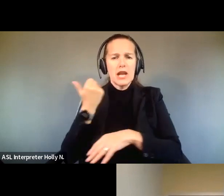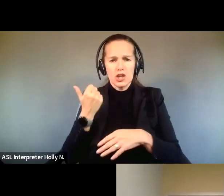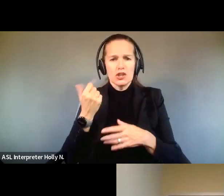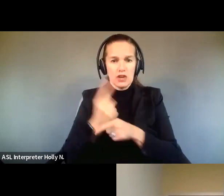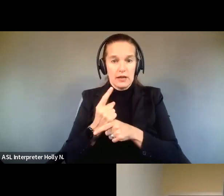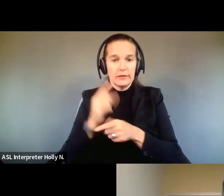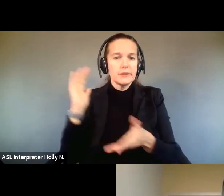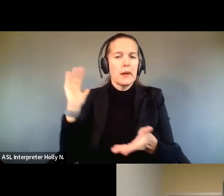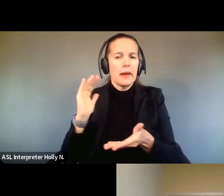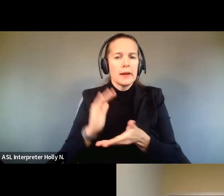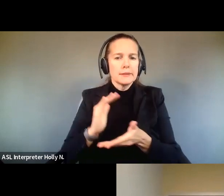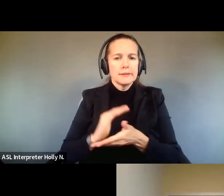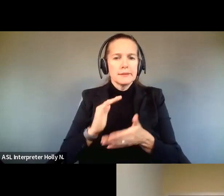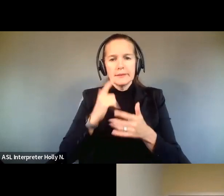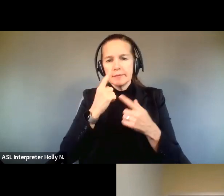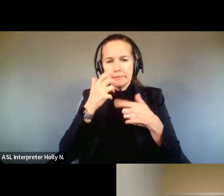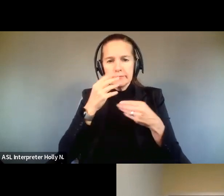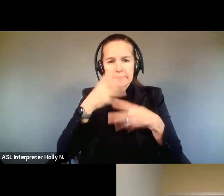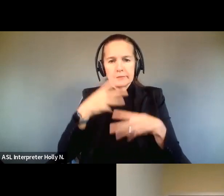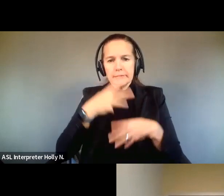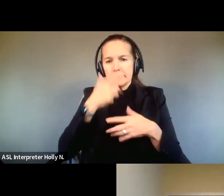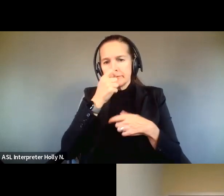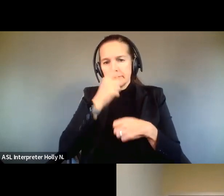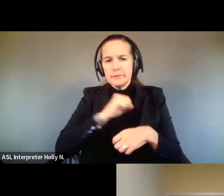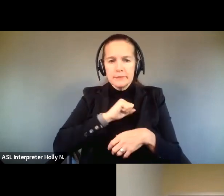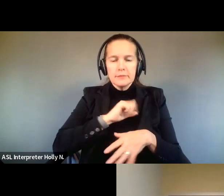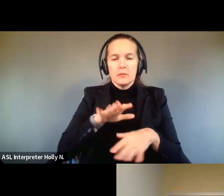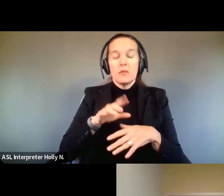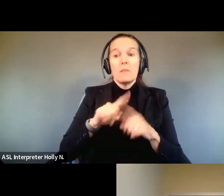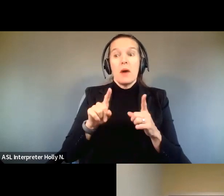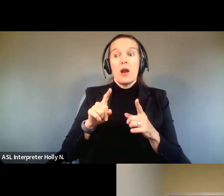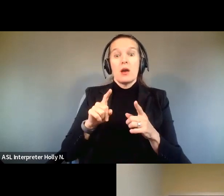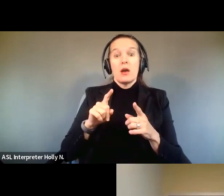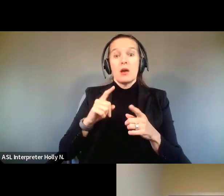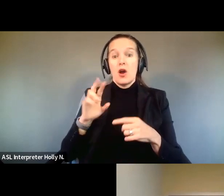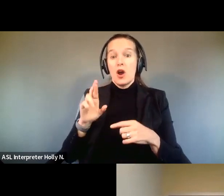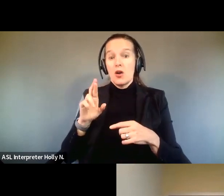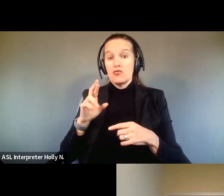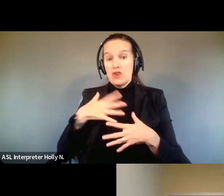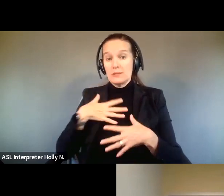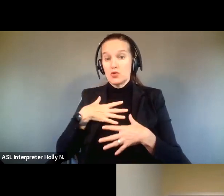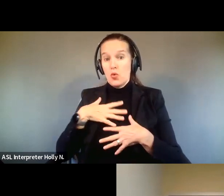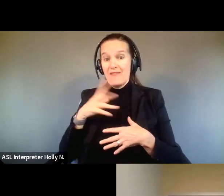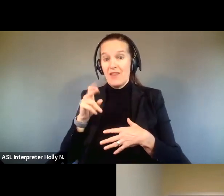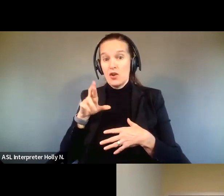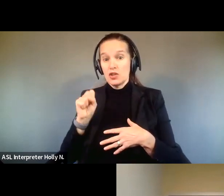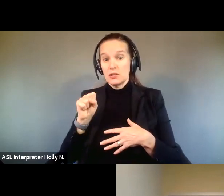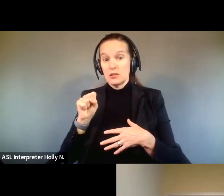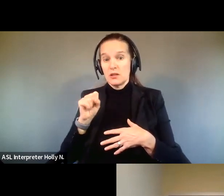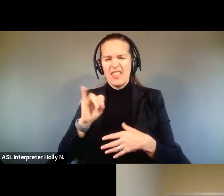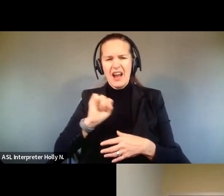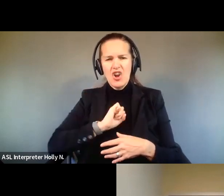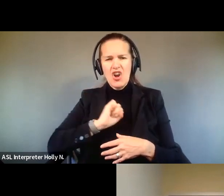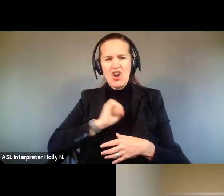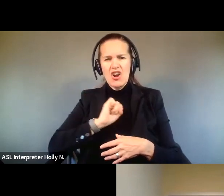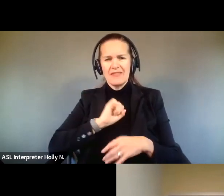you all know, when we get viruses, respiratory viruses, the cough that can linger for some kids and some of